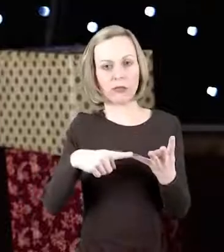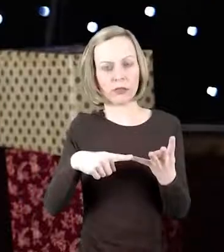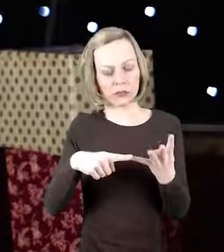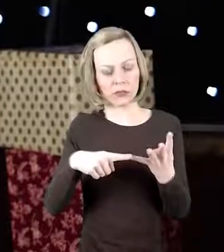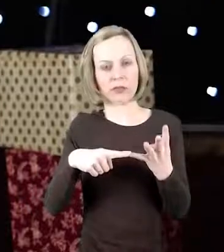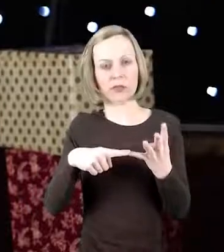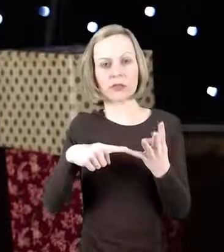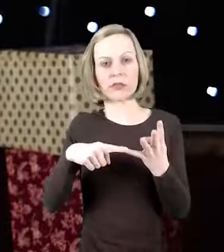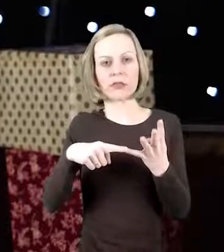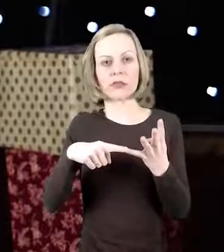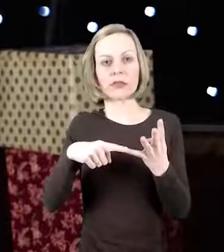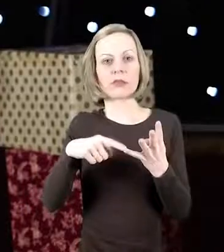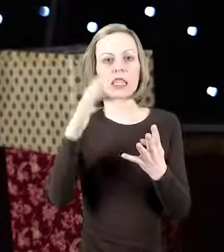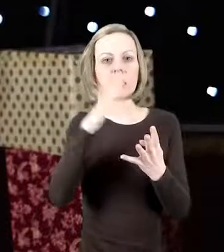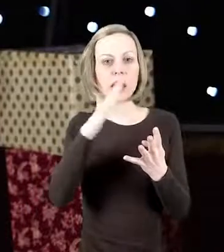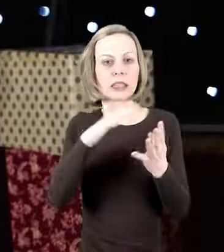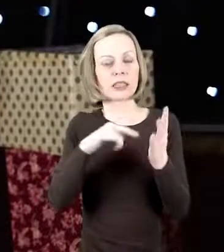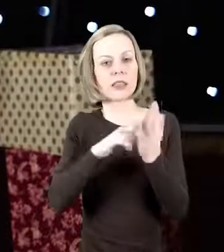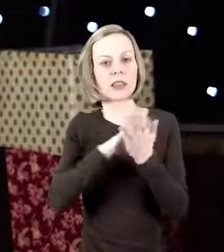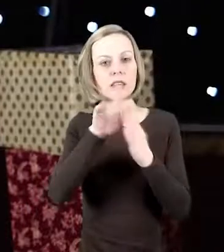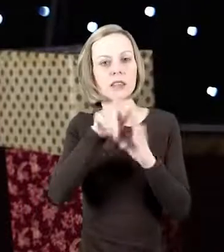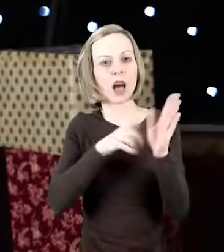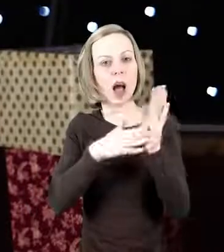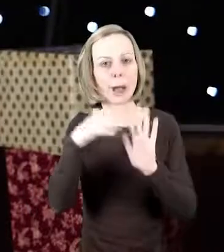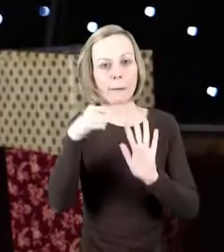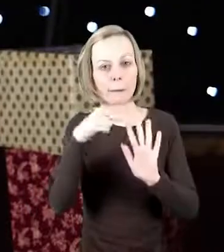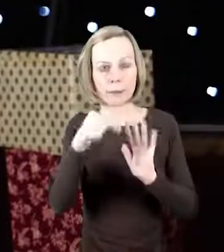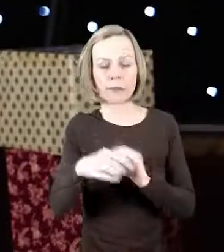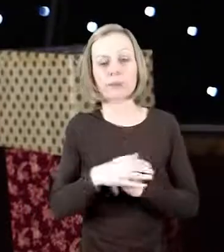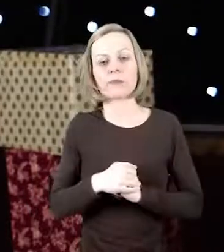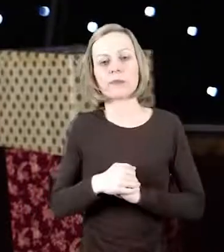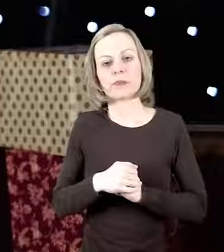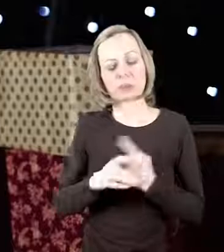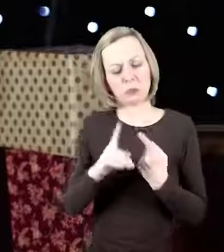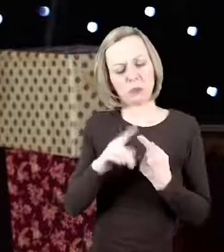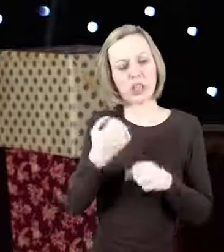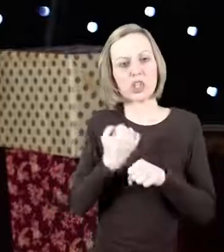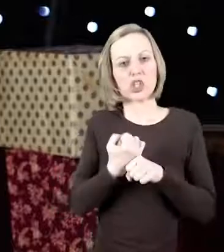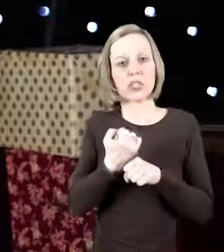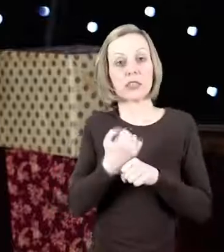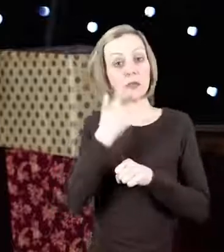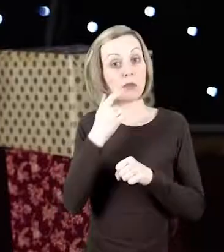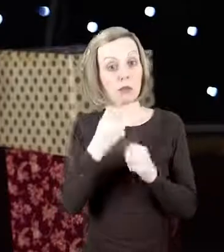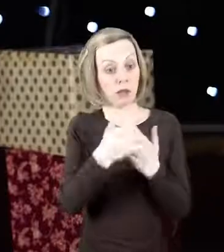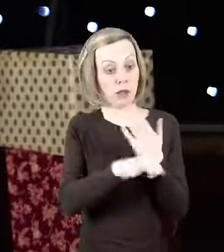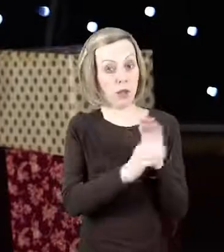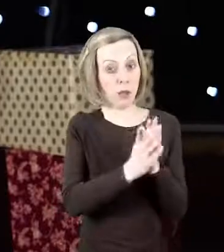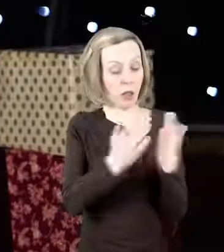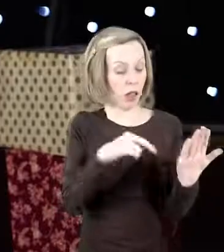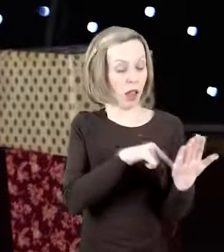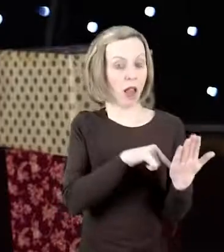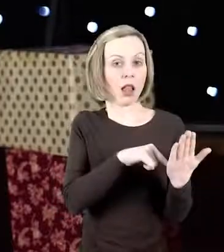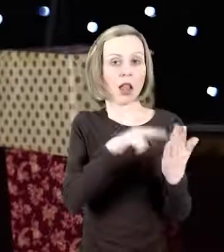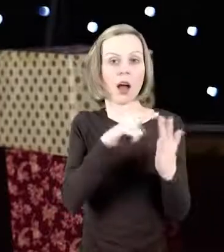got thyme, the spice. Well, let's start with G. You see, in the Bible, in the book of